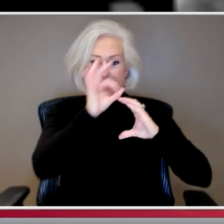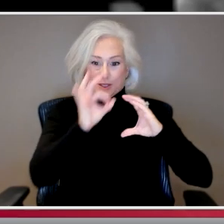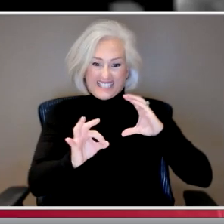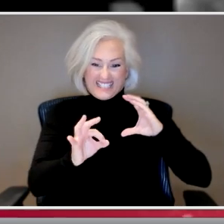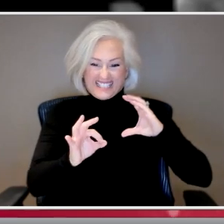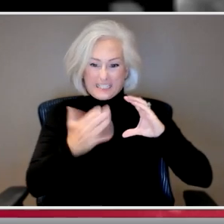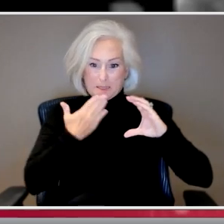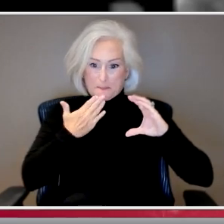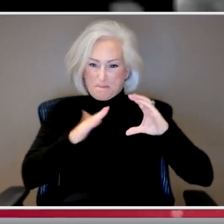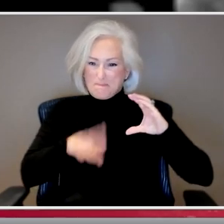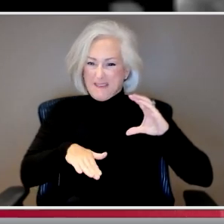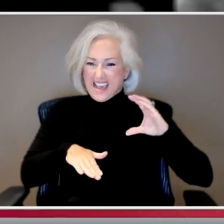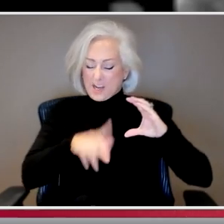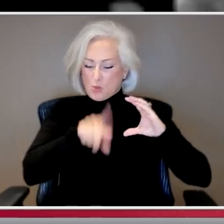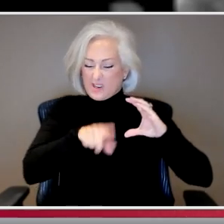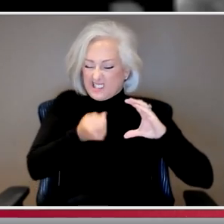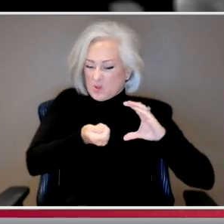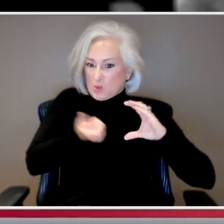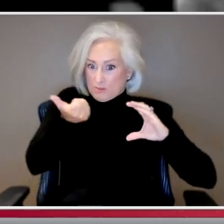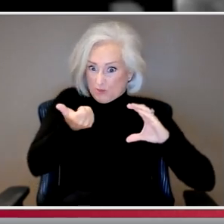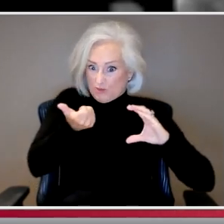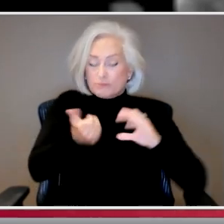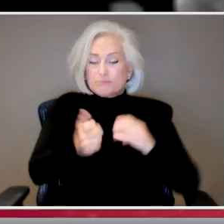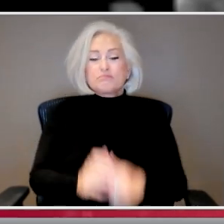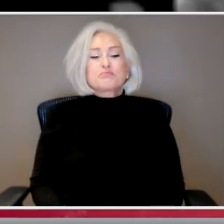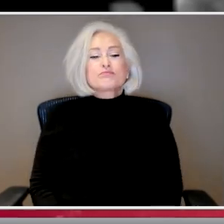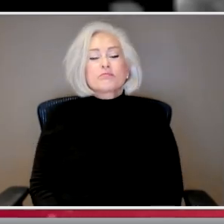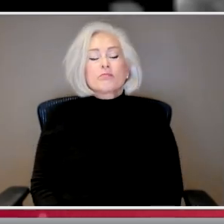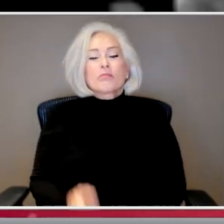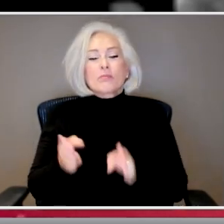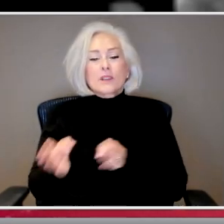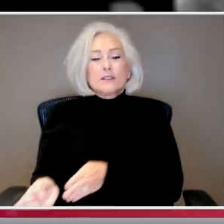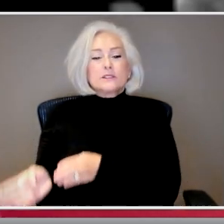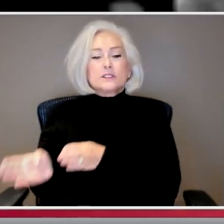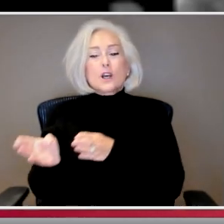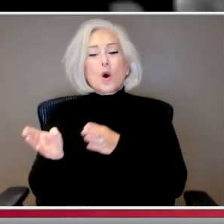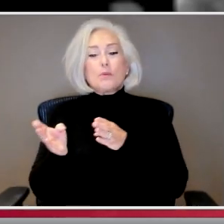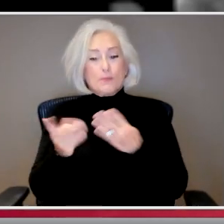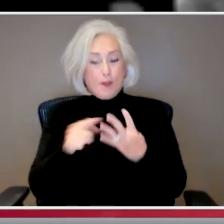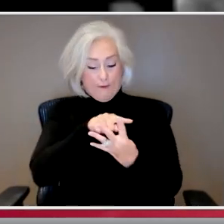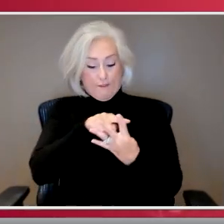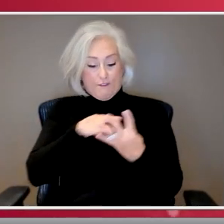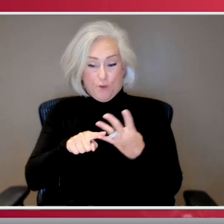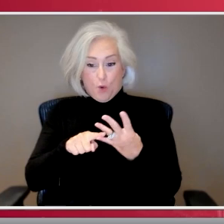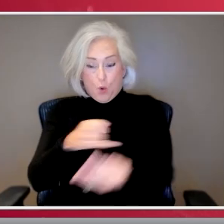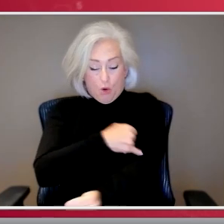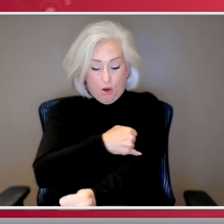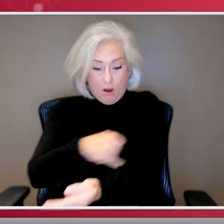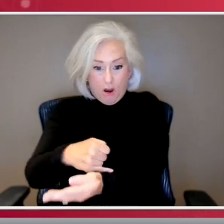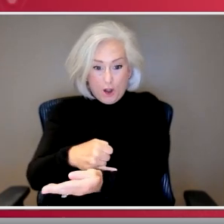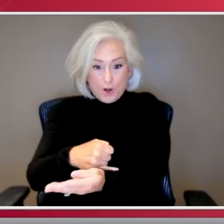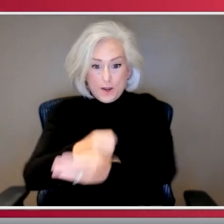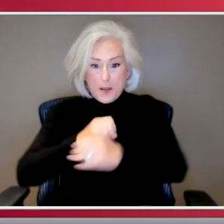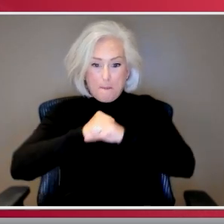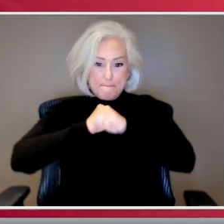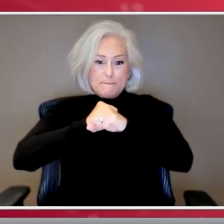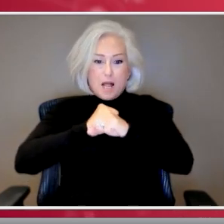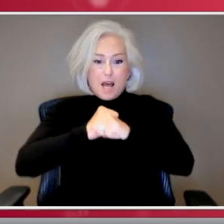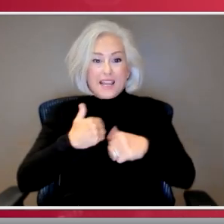there. Which brings us to this. 4 of Vicki's crucial arteries had blockages. Let's take a look at what you